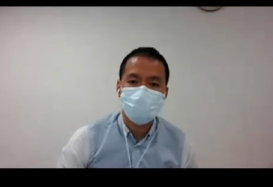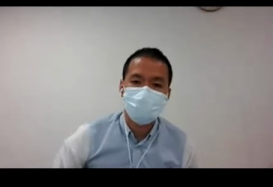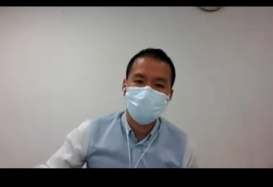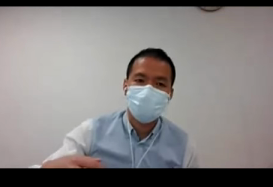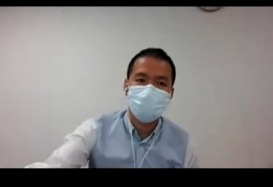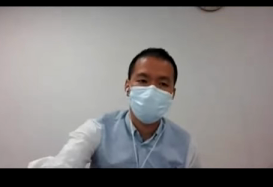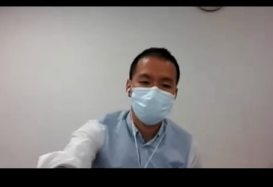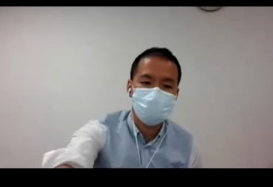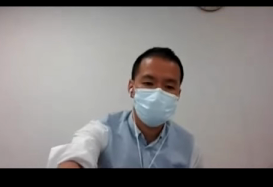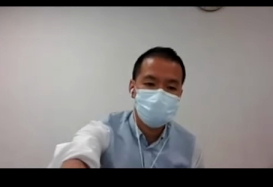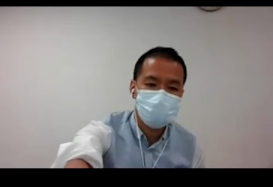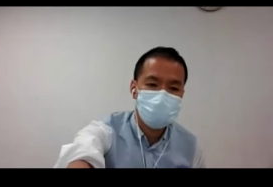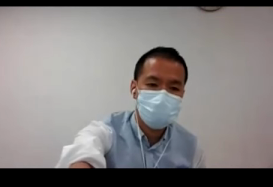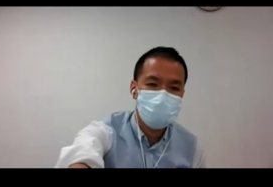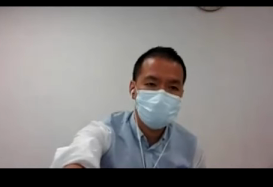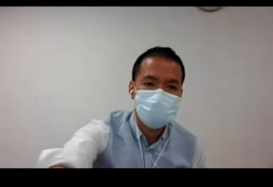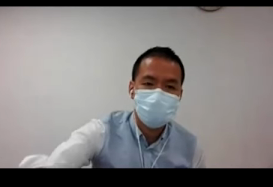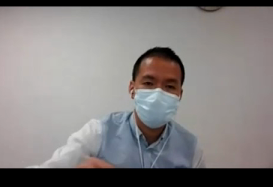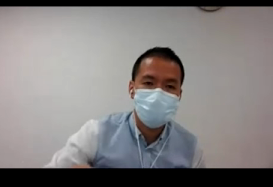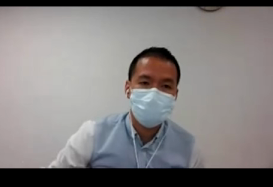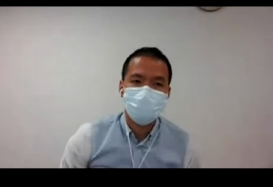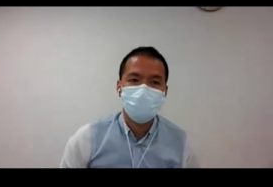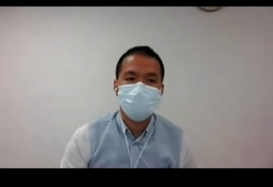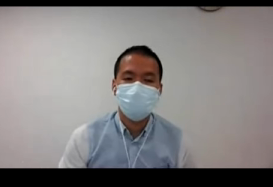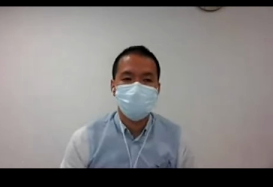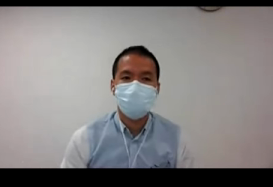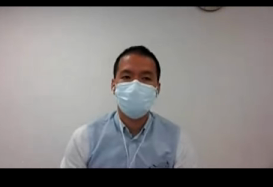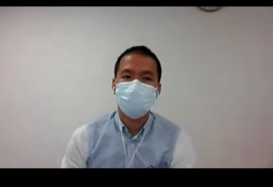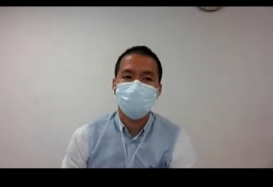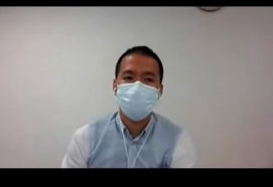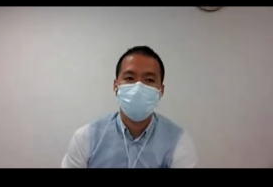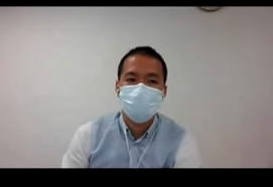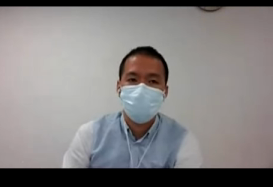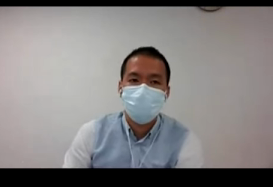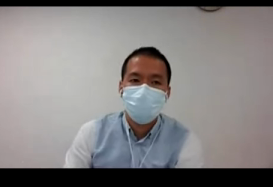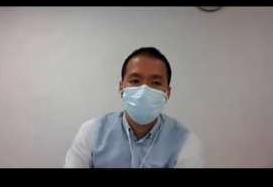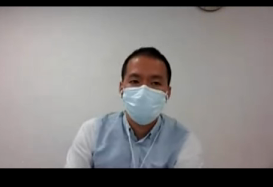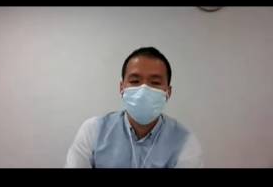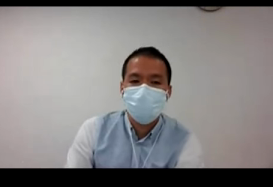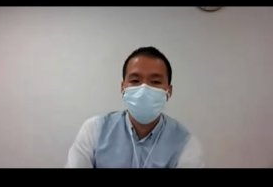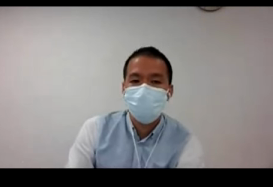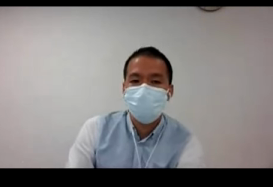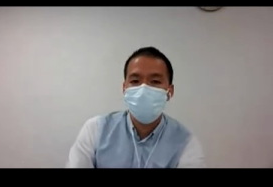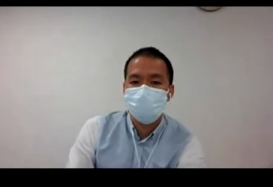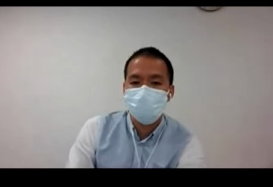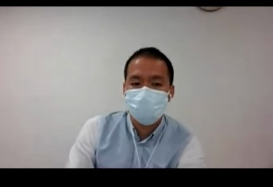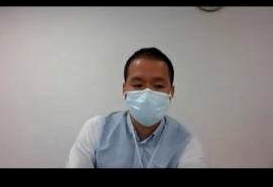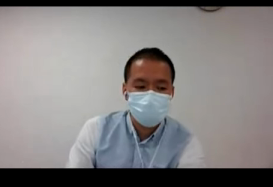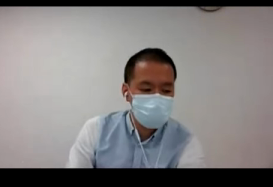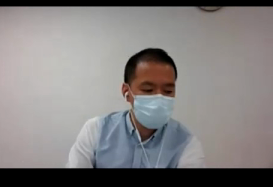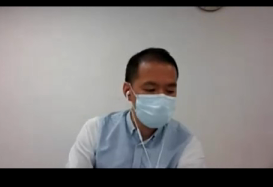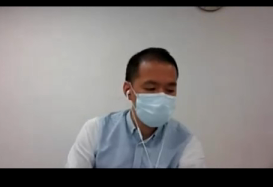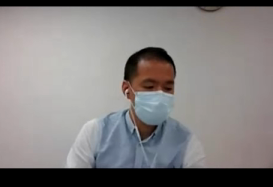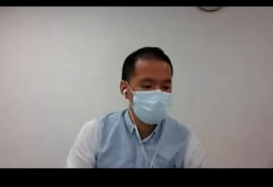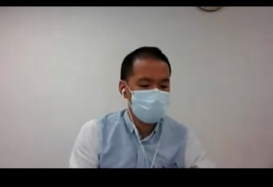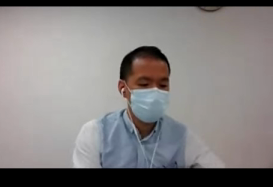afem.africa, if you're interested in going to look, and I would encourage you to do so. You'll see that you can find out on there about the sort of work that AFEM